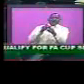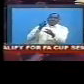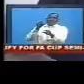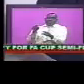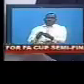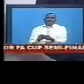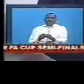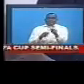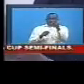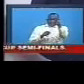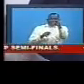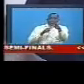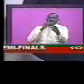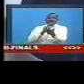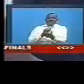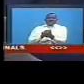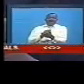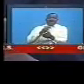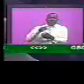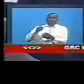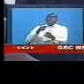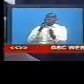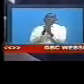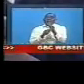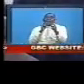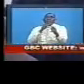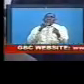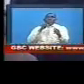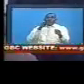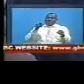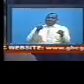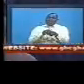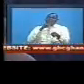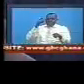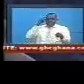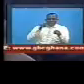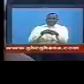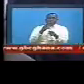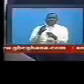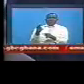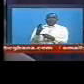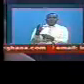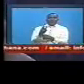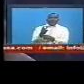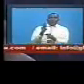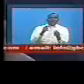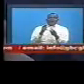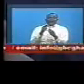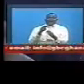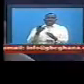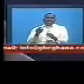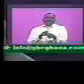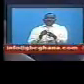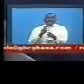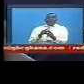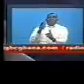of Dr. Bawumia, counsel for the petitioners, Mr. Philip Addison, objected to it, saying that since the third respondent, the